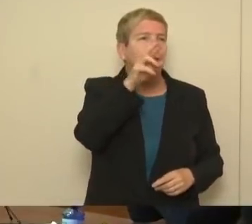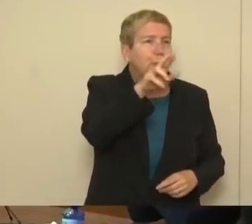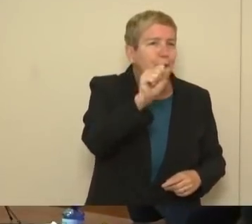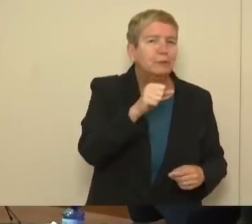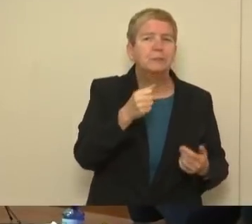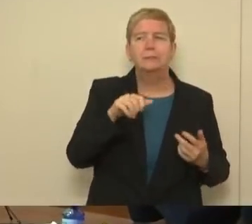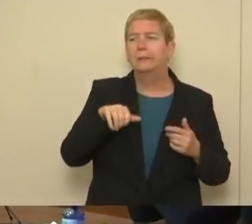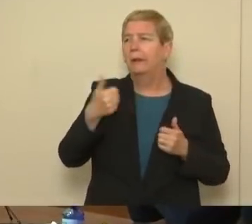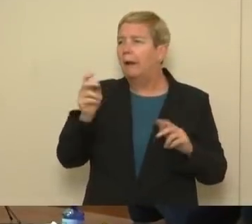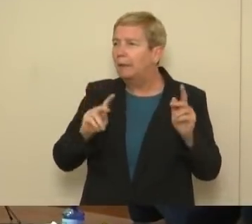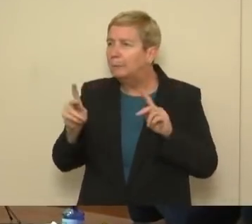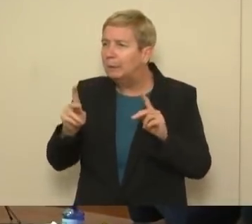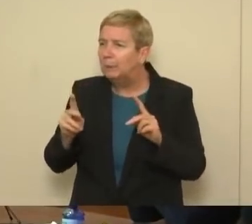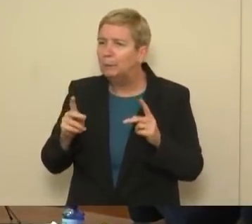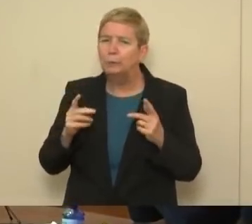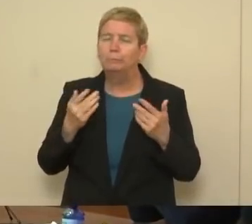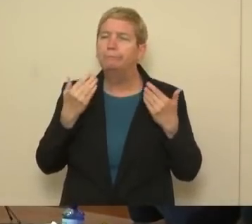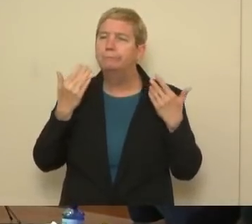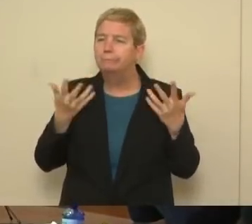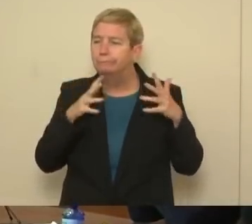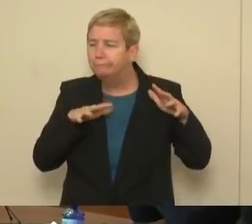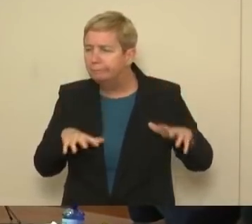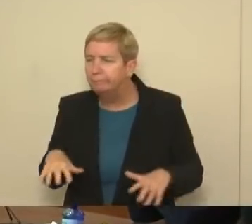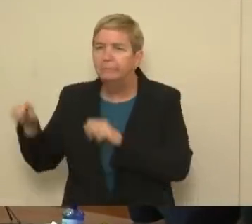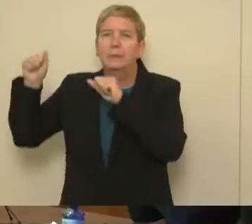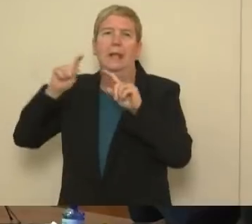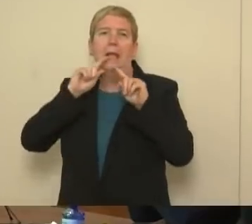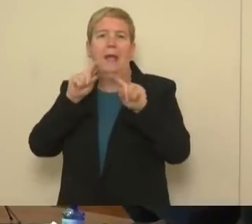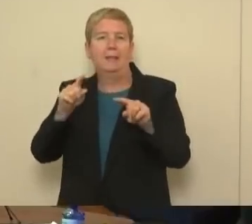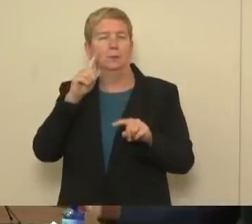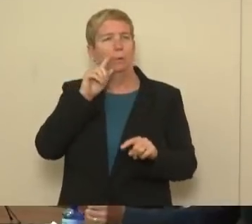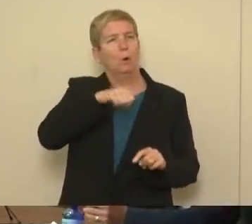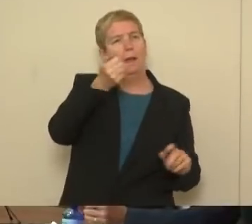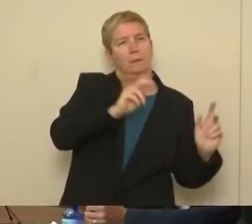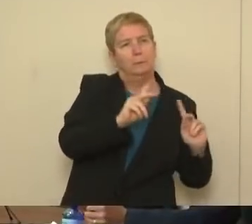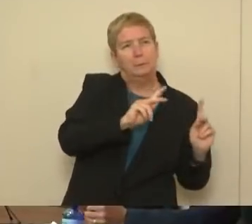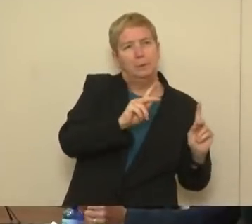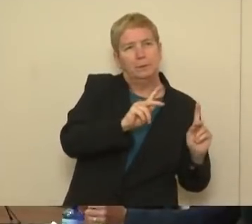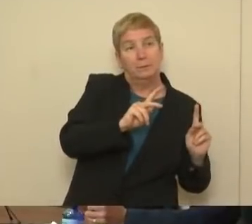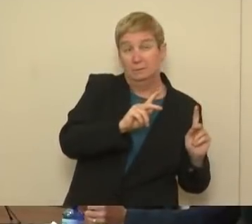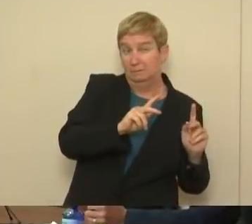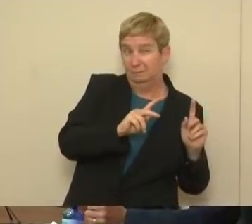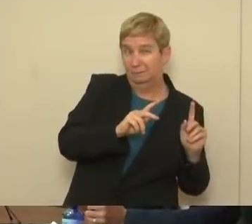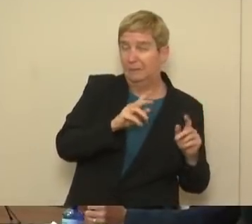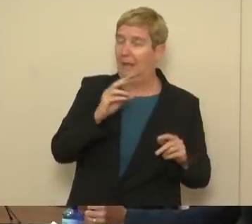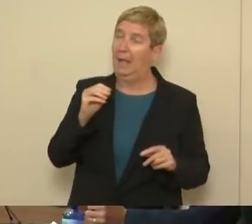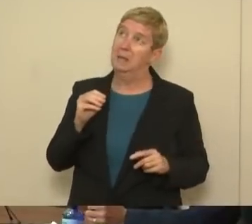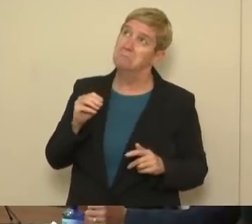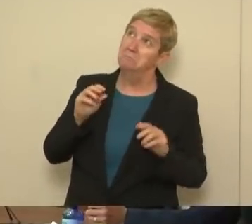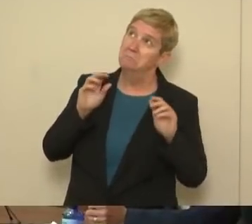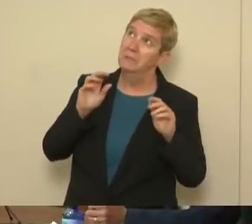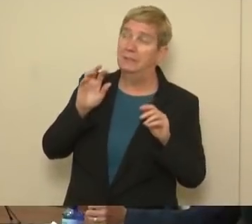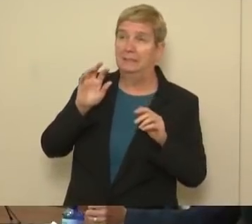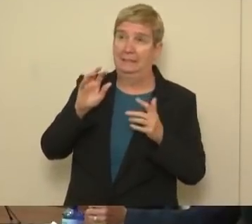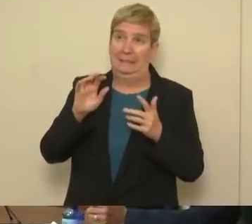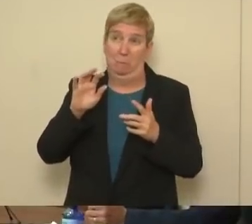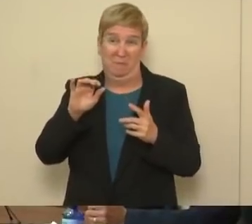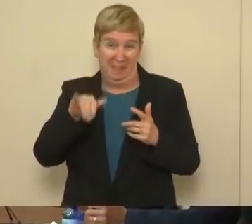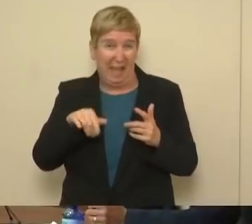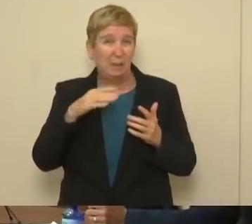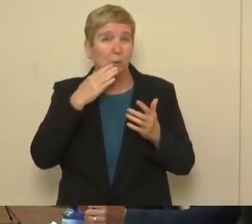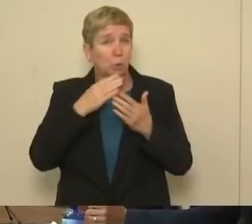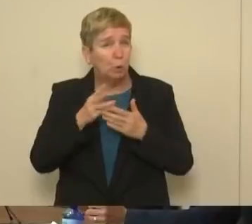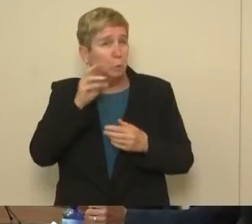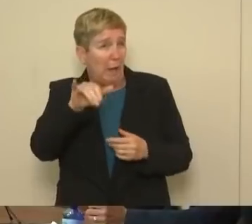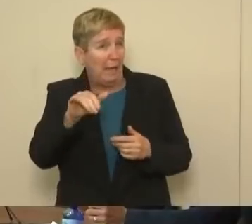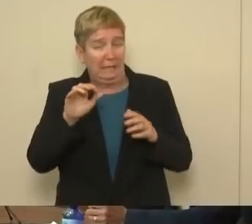other people? And for Governor Lujan Grisham and Director Coleman, is this a realistic way to accurately and completely